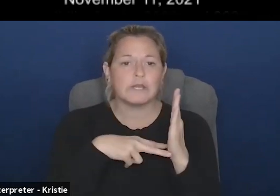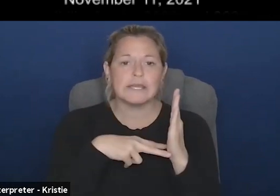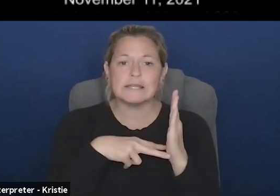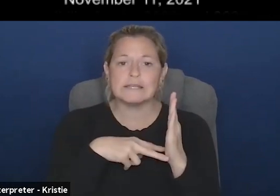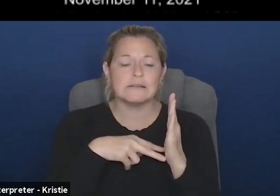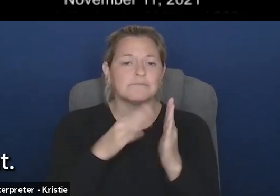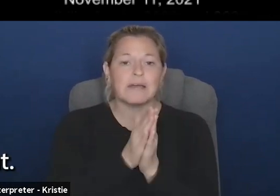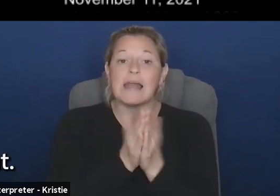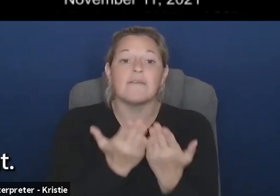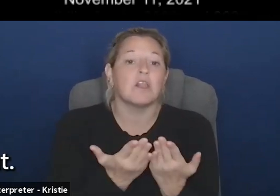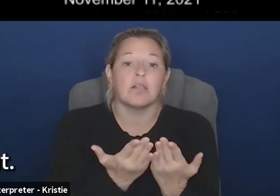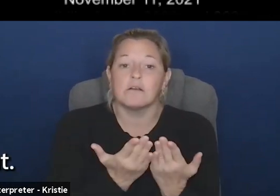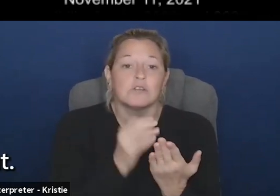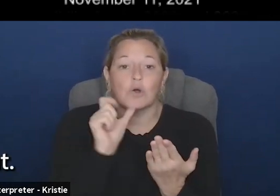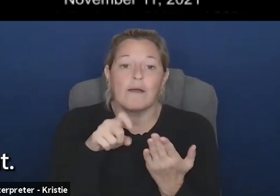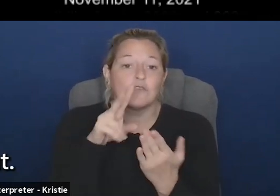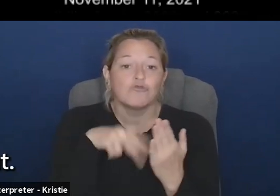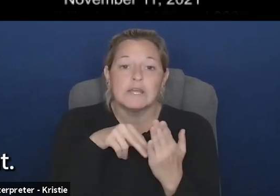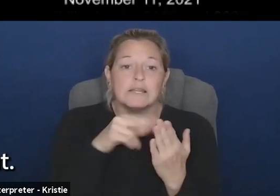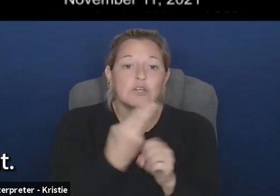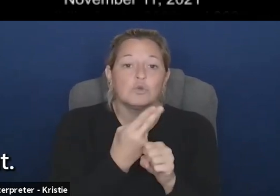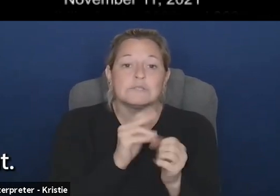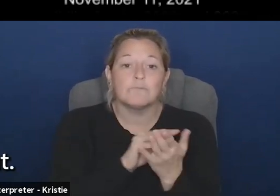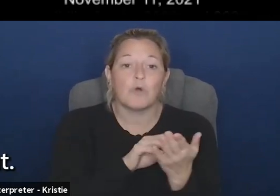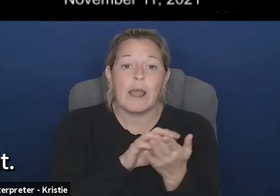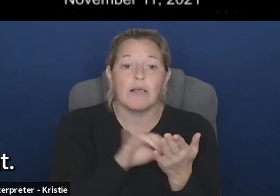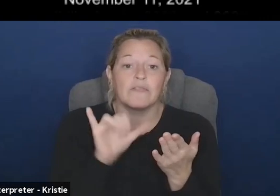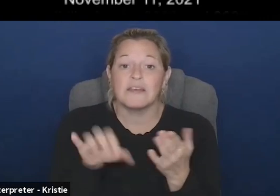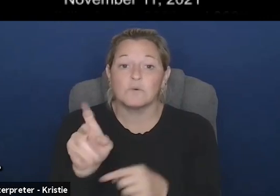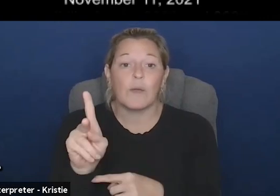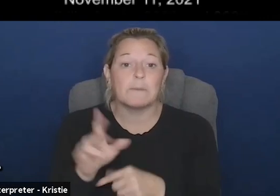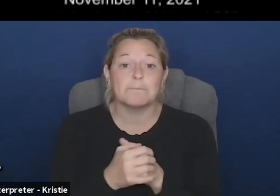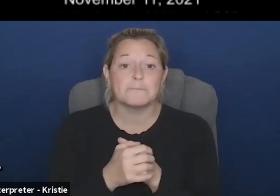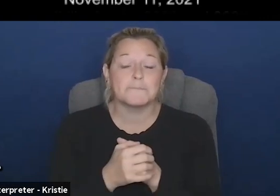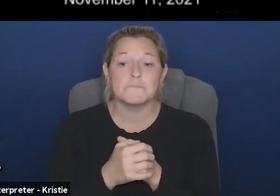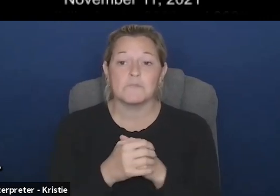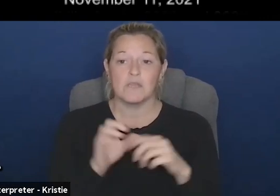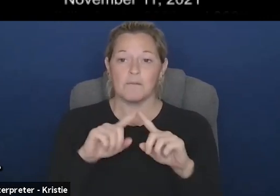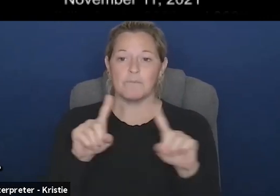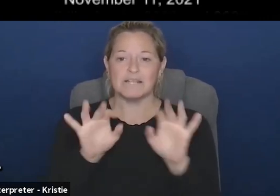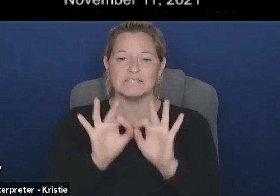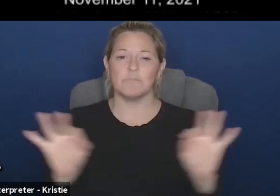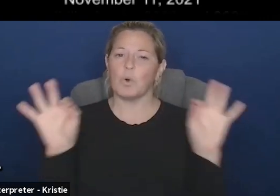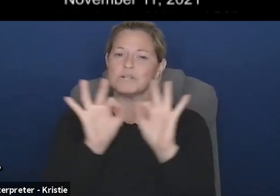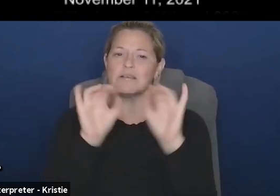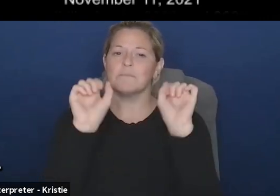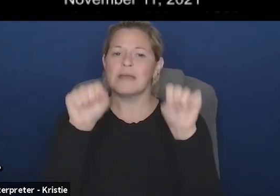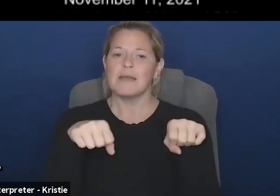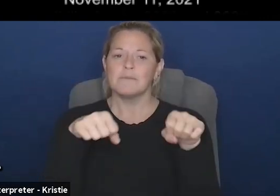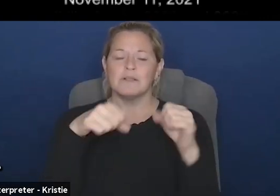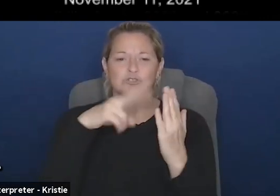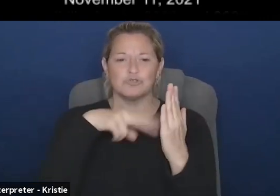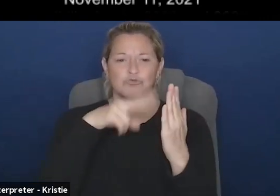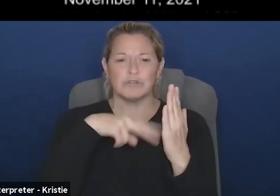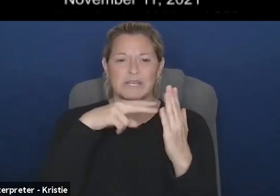novels in Braille. It's okay if you're not comfortable with that, but it's very important to be able to read equations